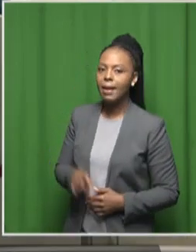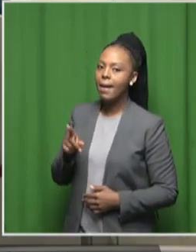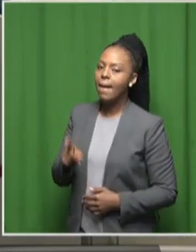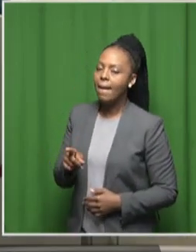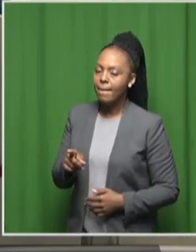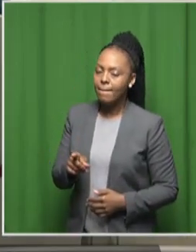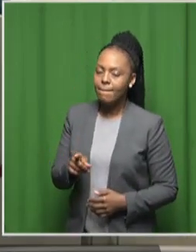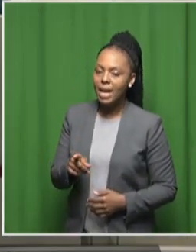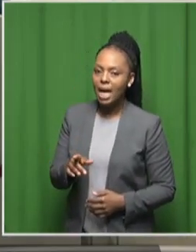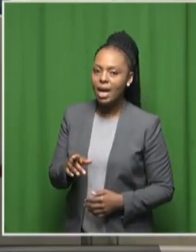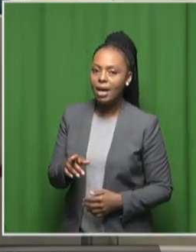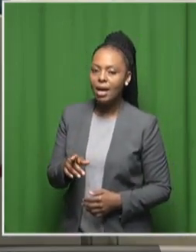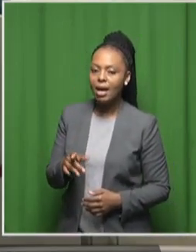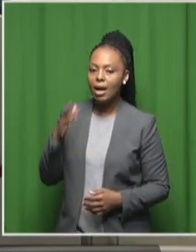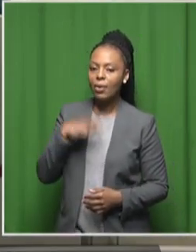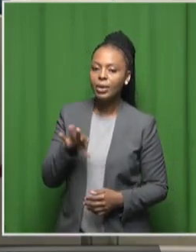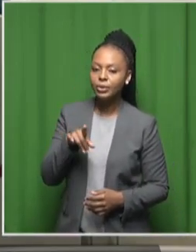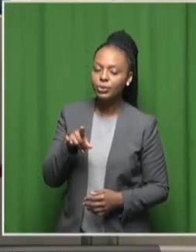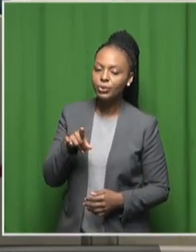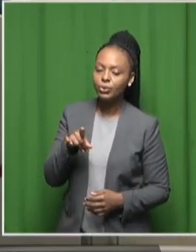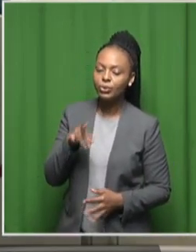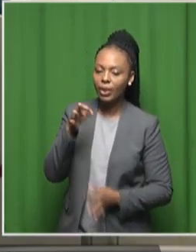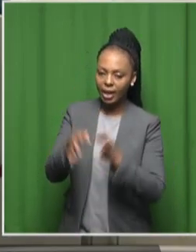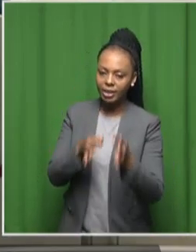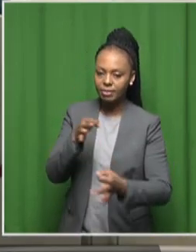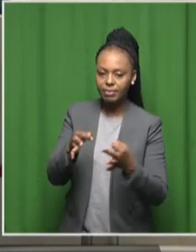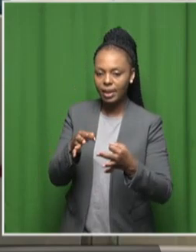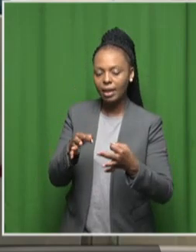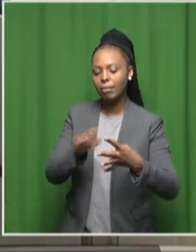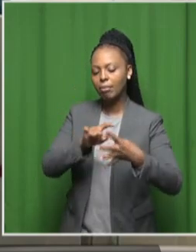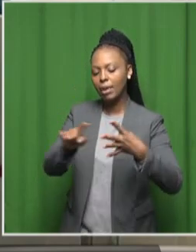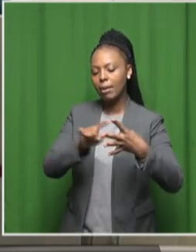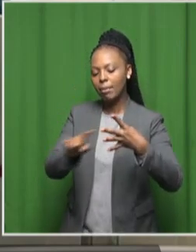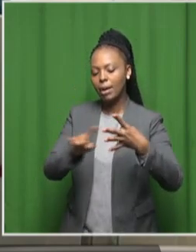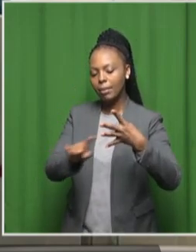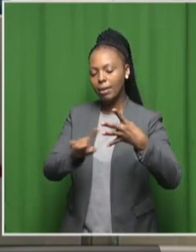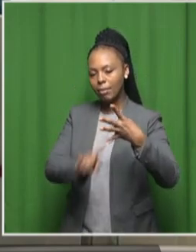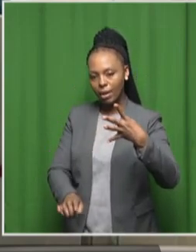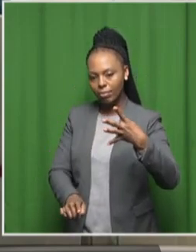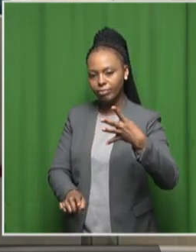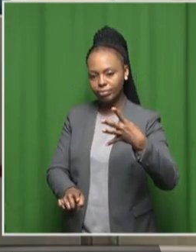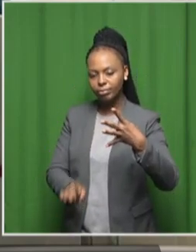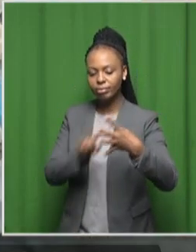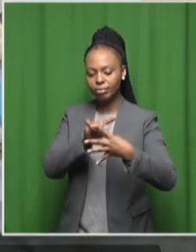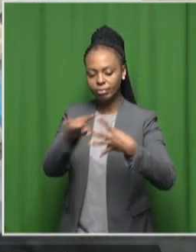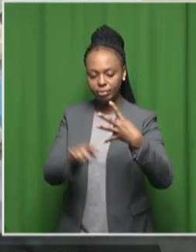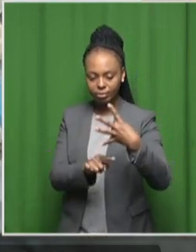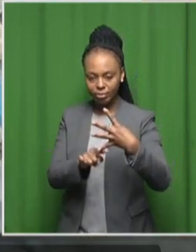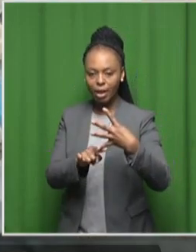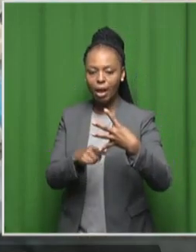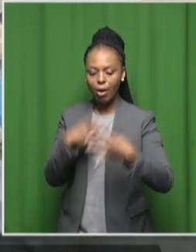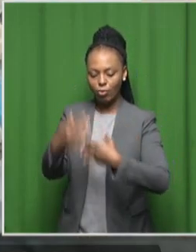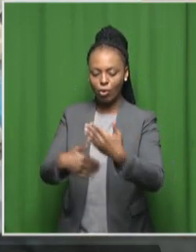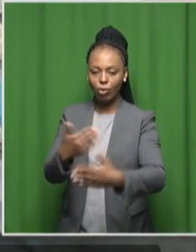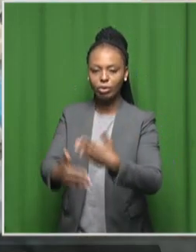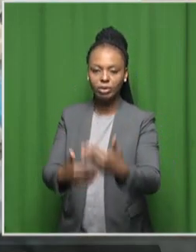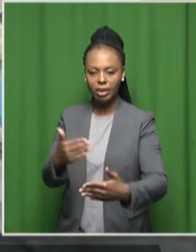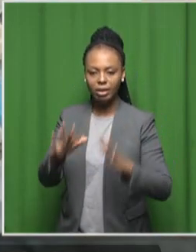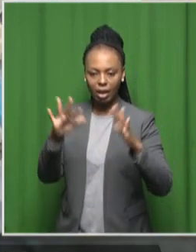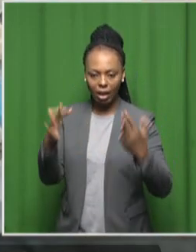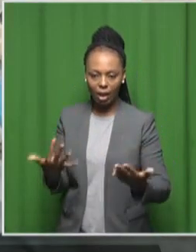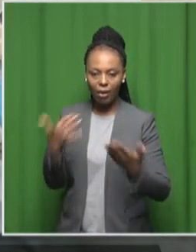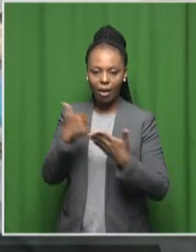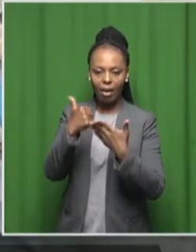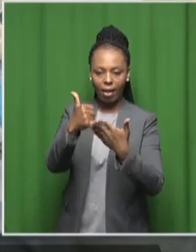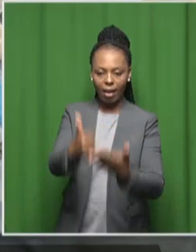So I'd like to break it up into four particular procedures that are offered by interventional radiology that will